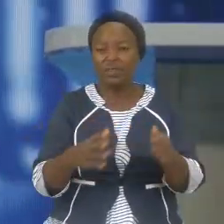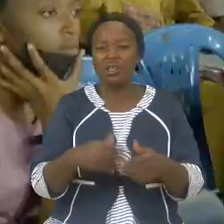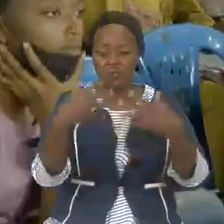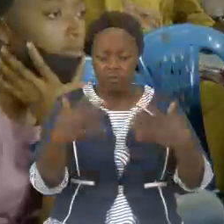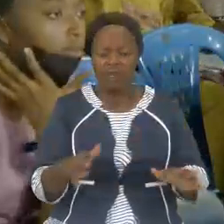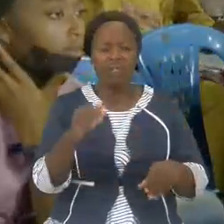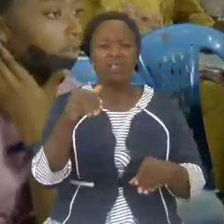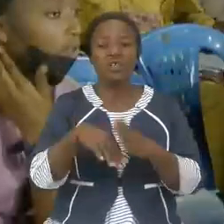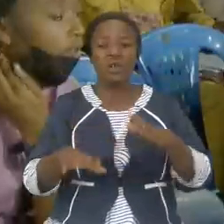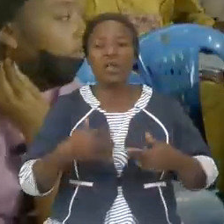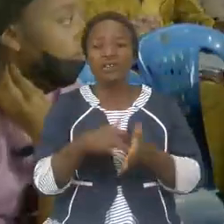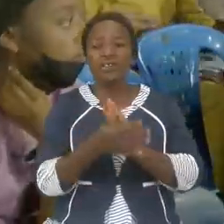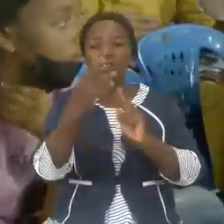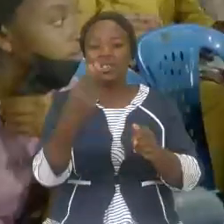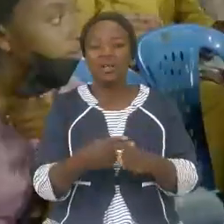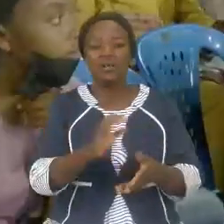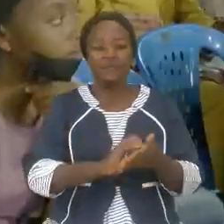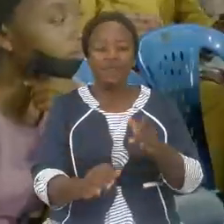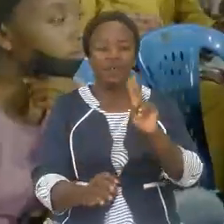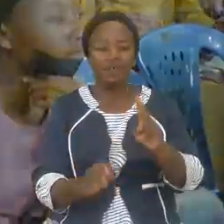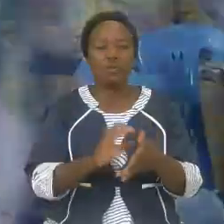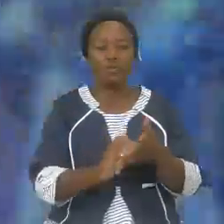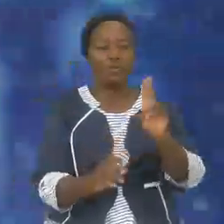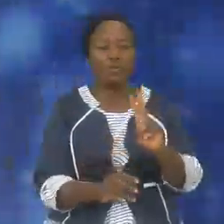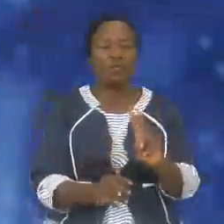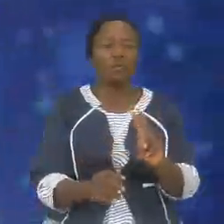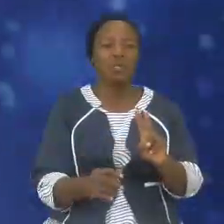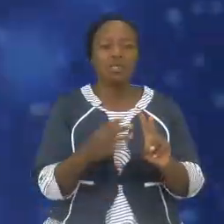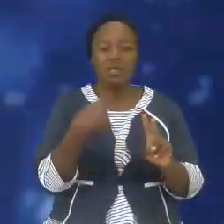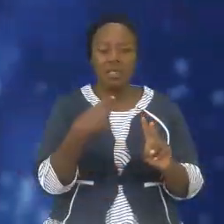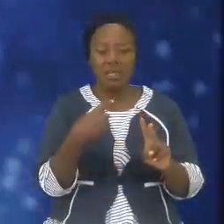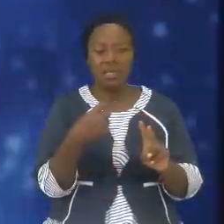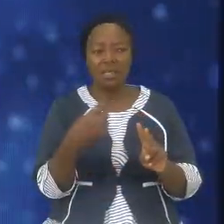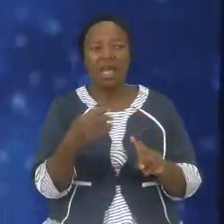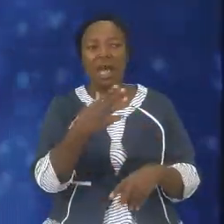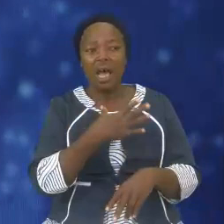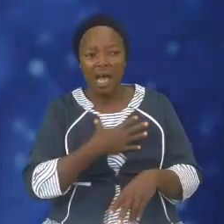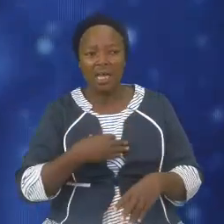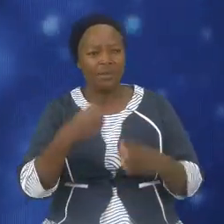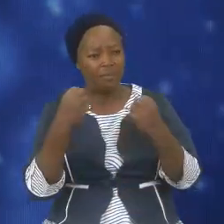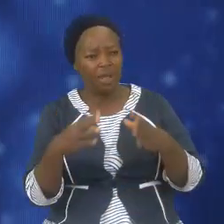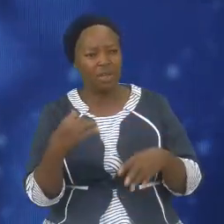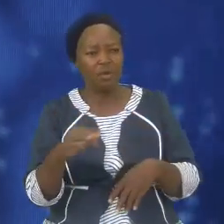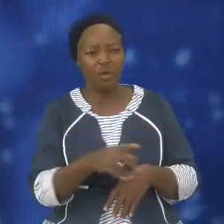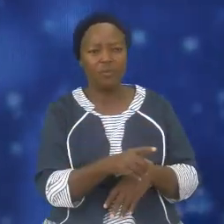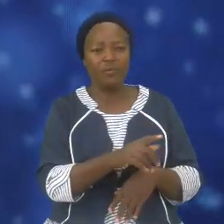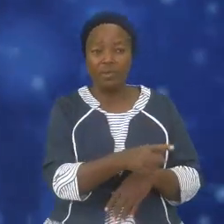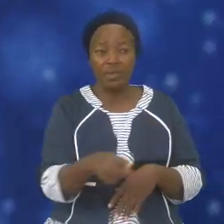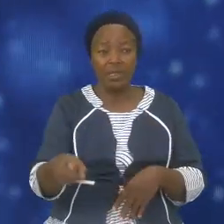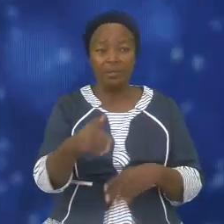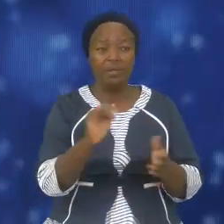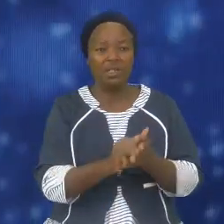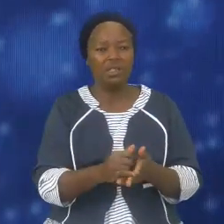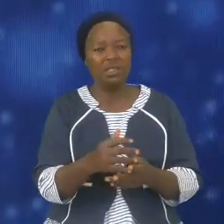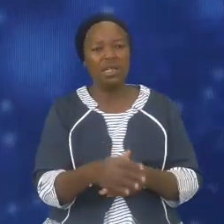your life. Look at verse 2 there. In verse 2 it says, and many of them that sleep in